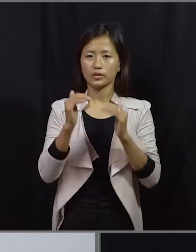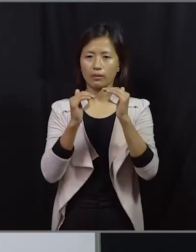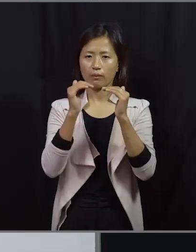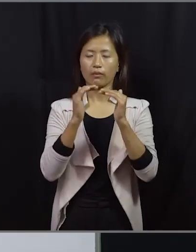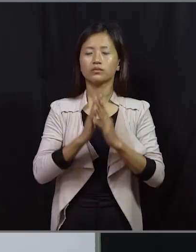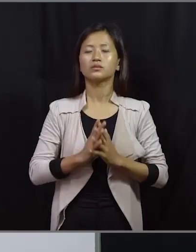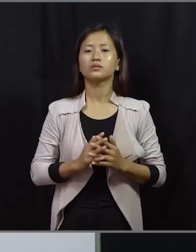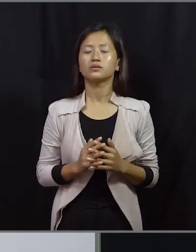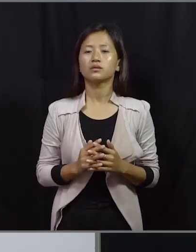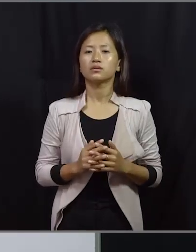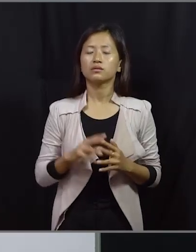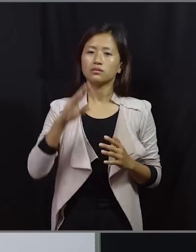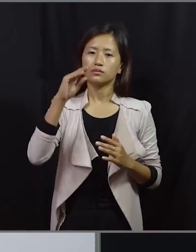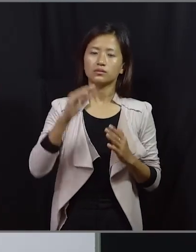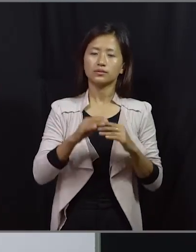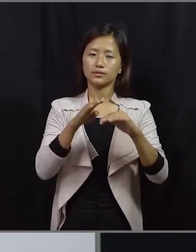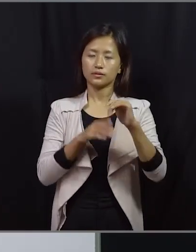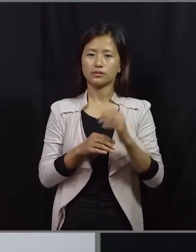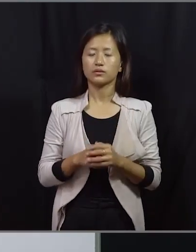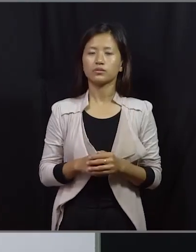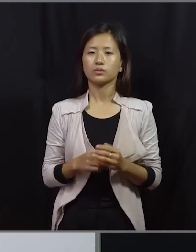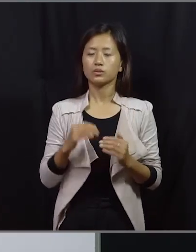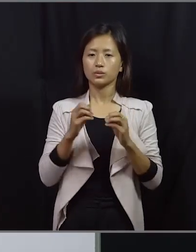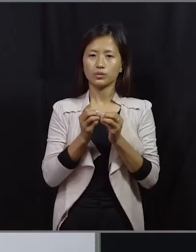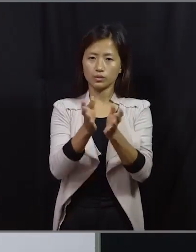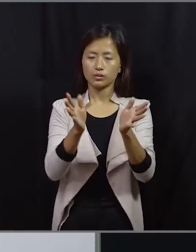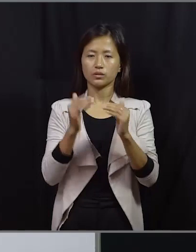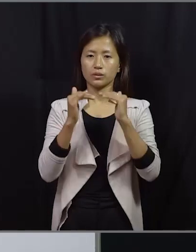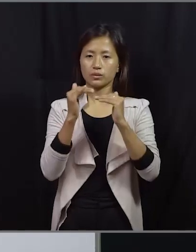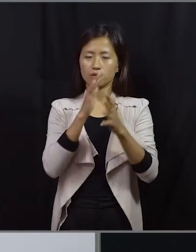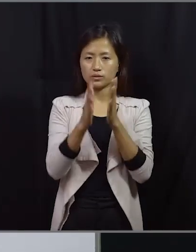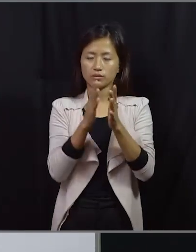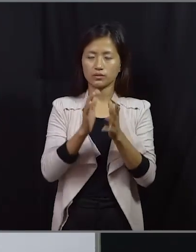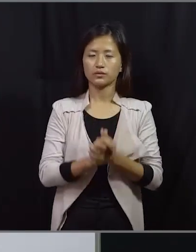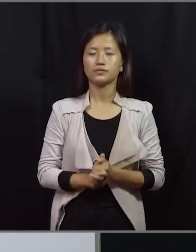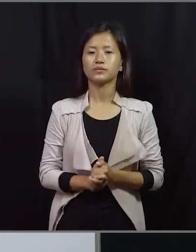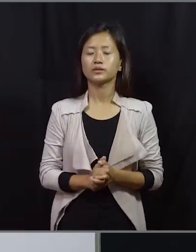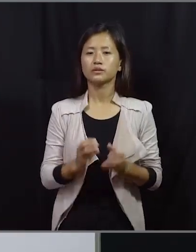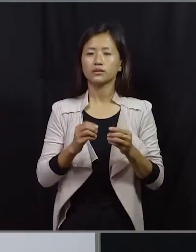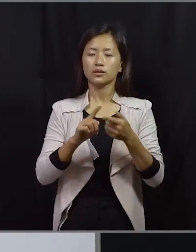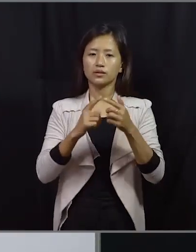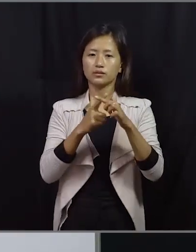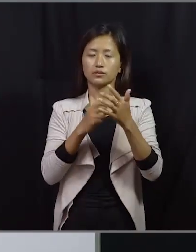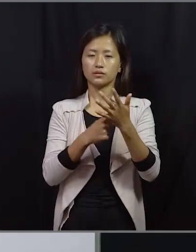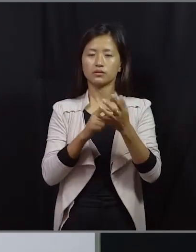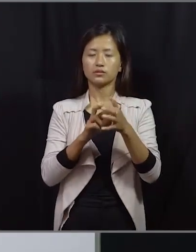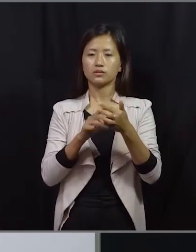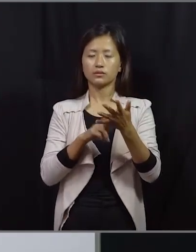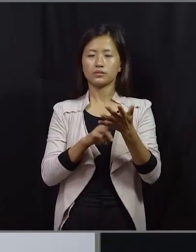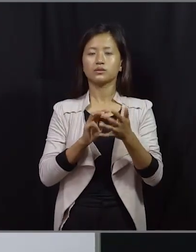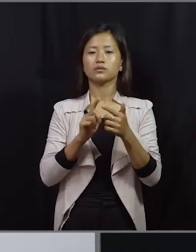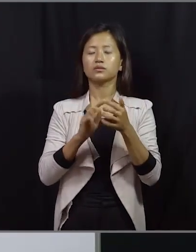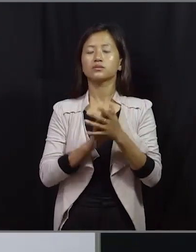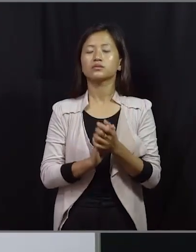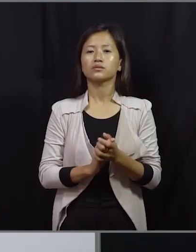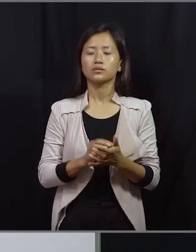with less than and without equal sign? That means the extreme points also we will include it when we take. For example,